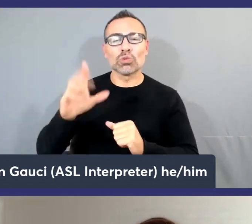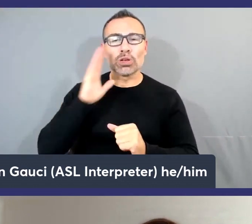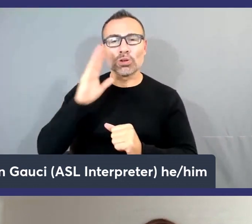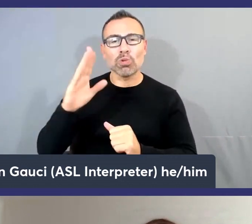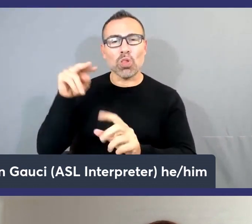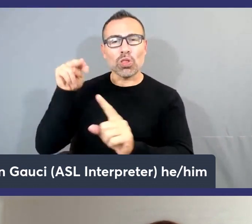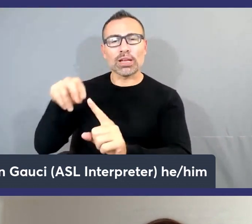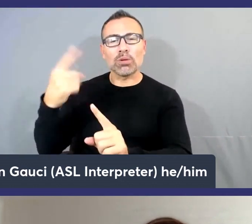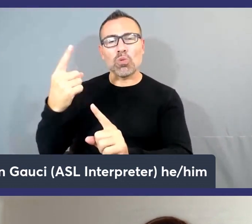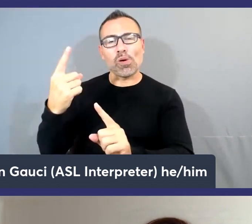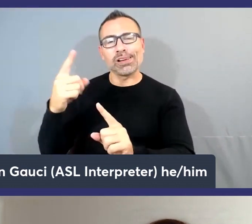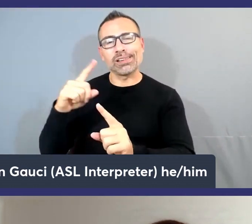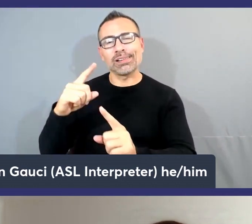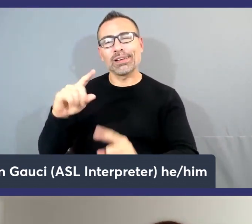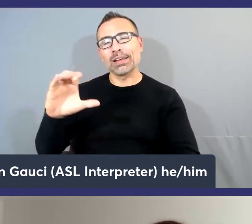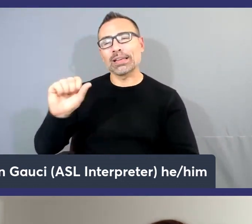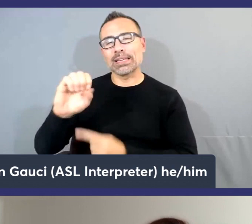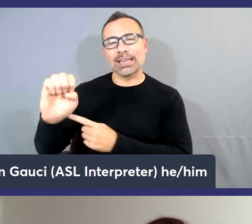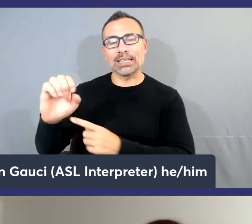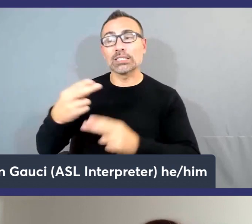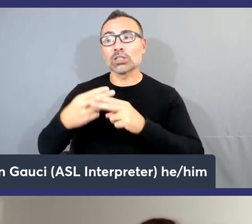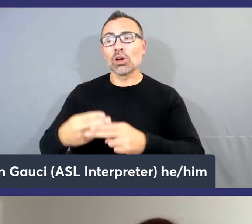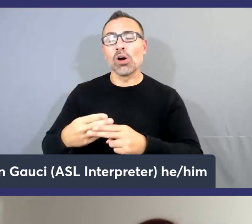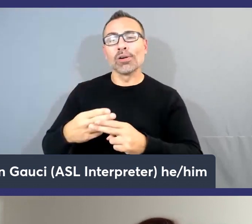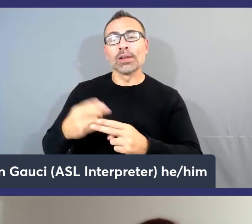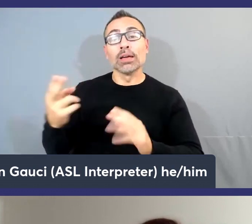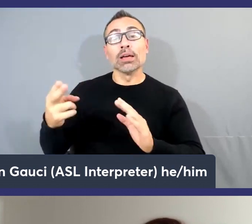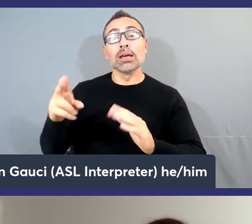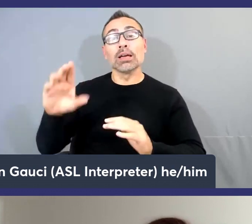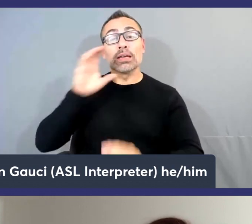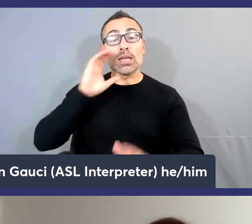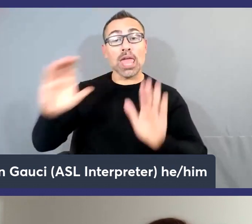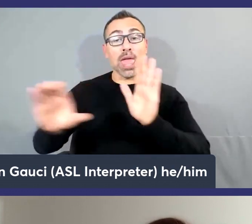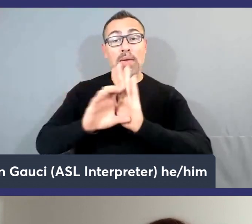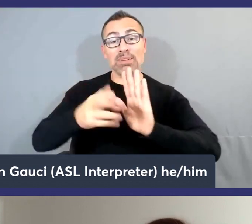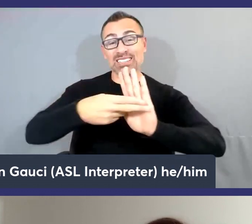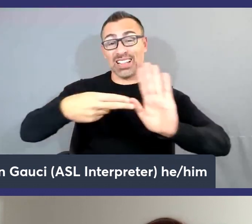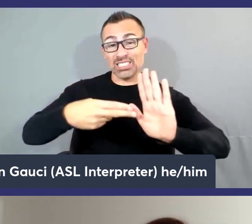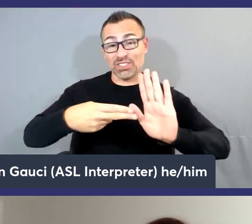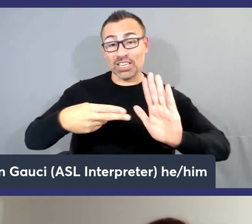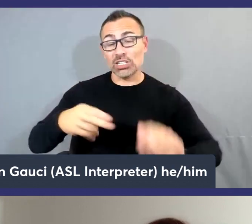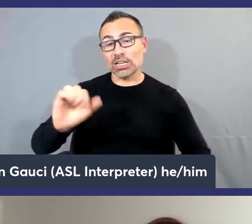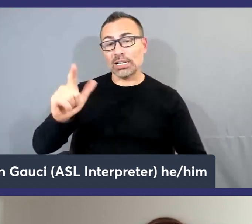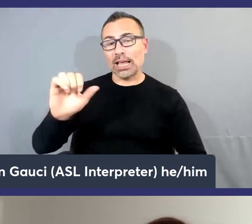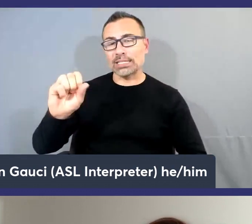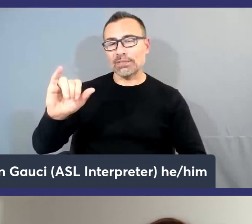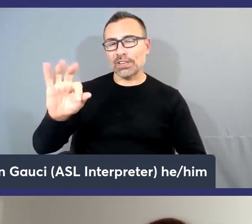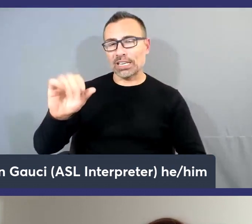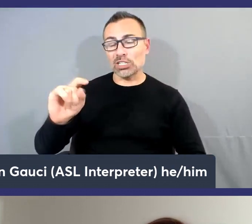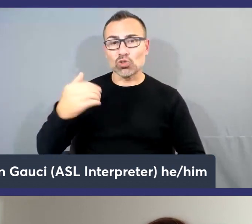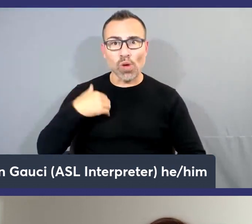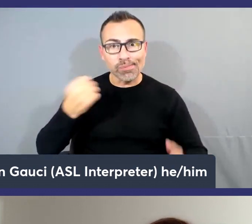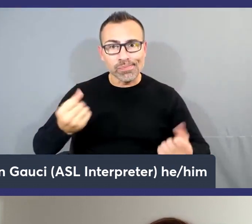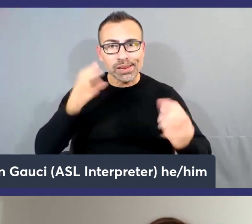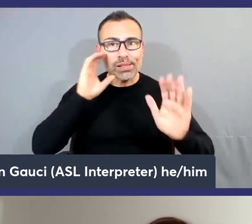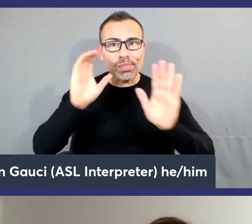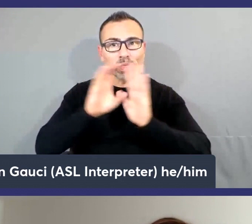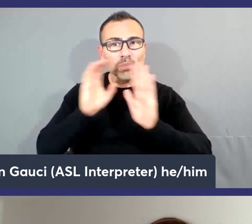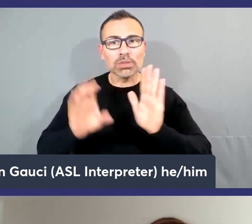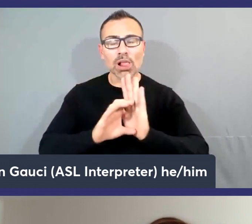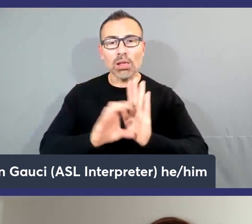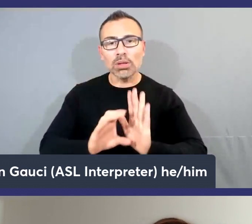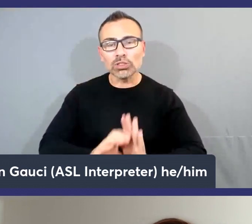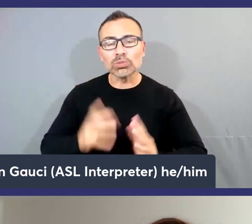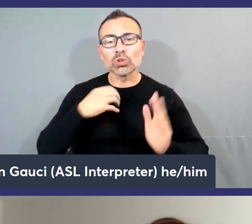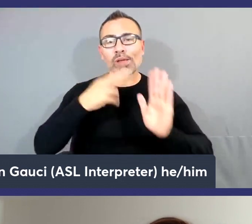image classification, where you have a bunch of images and you want to classify them as, let's say, cat and dog, or maybe two different types of flowers,